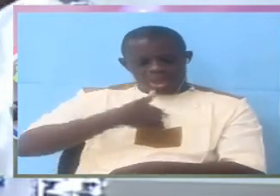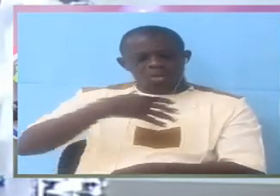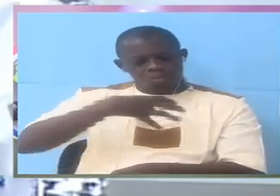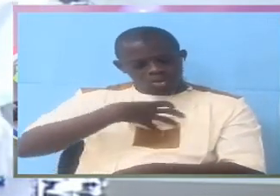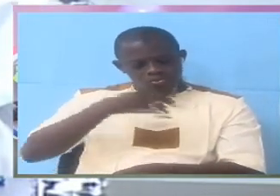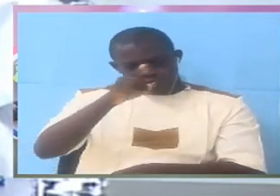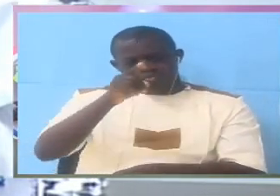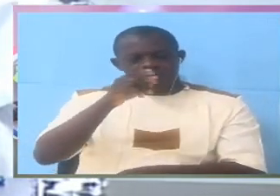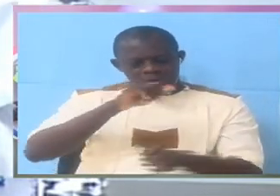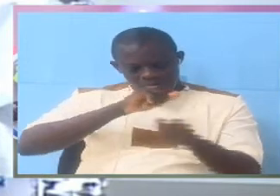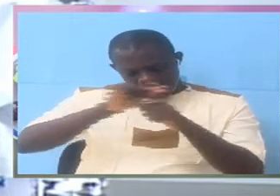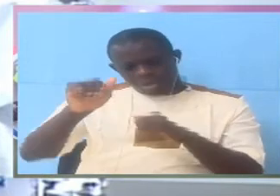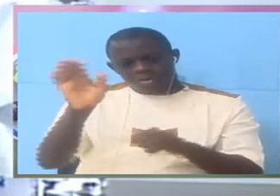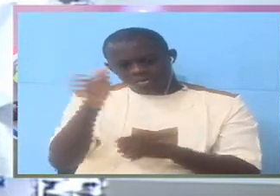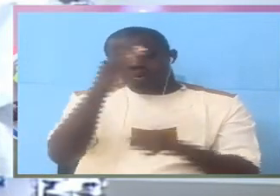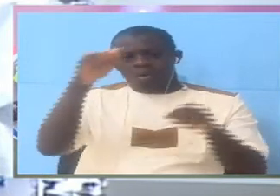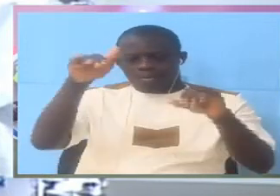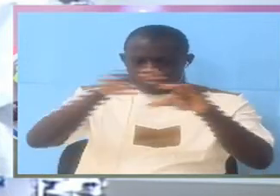investigation going on. If I